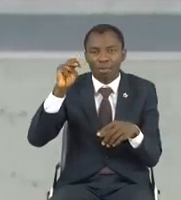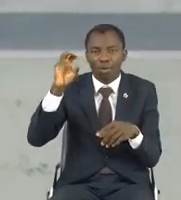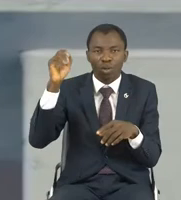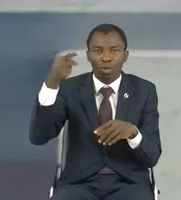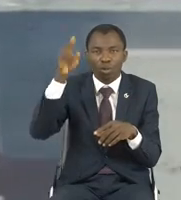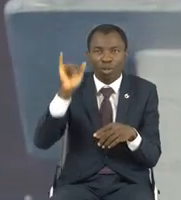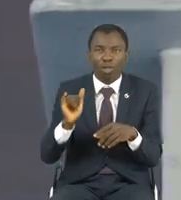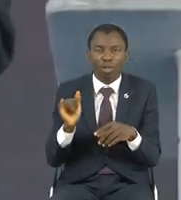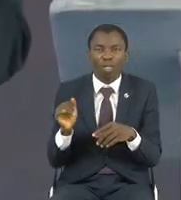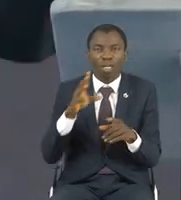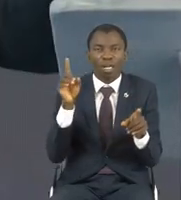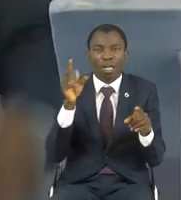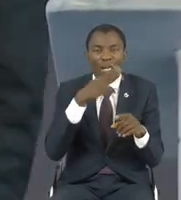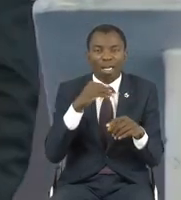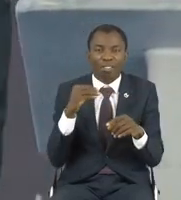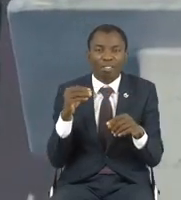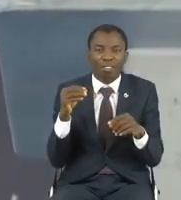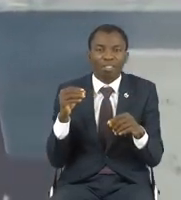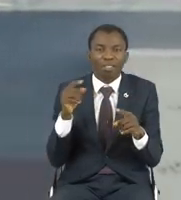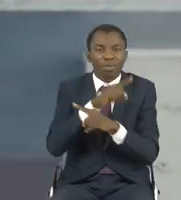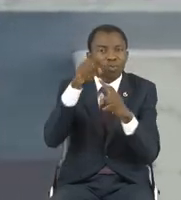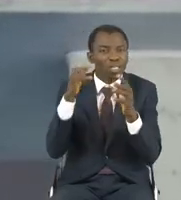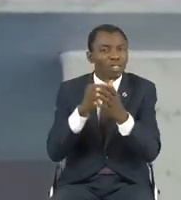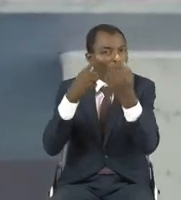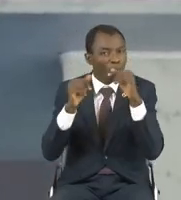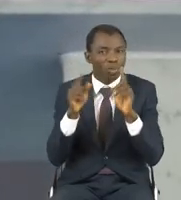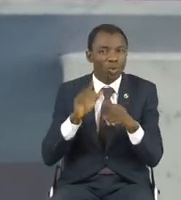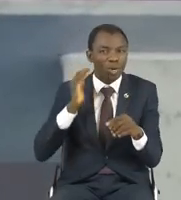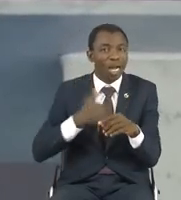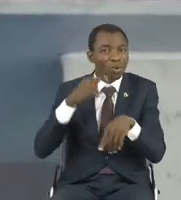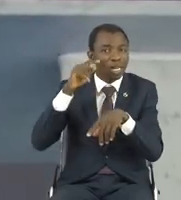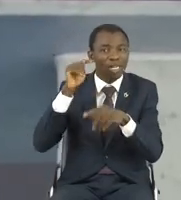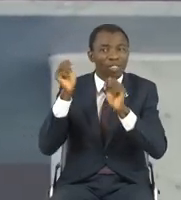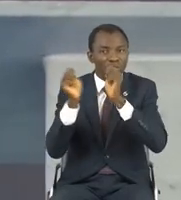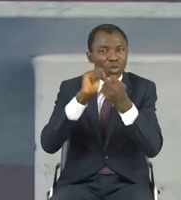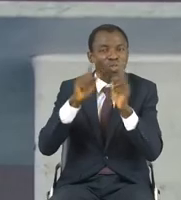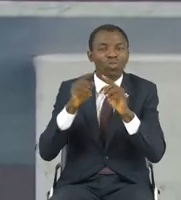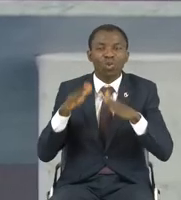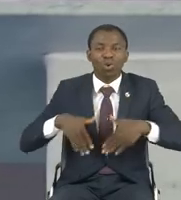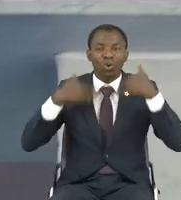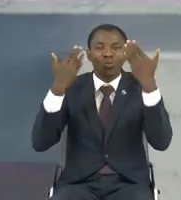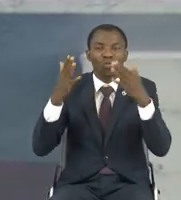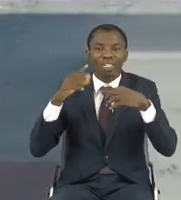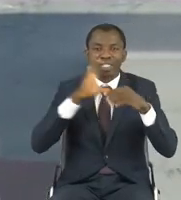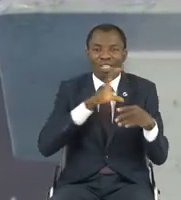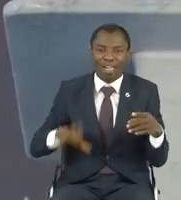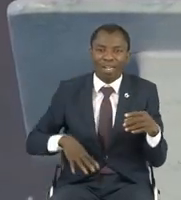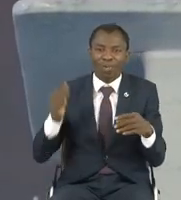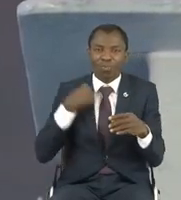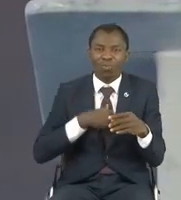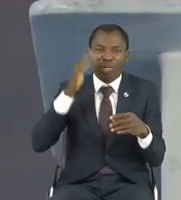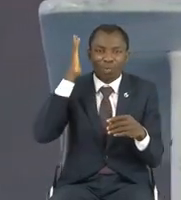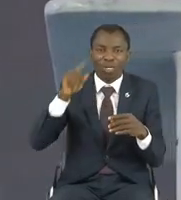to our turn to confess Christ, which you will say, our Redeemer,